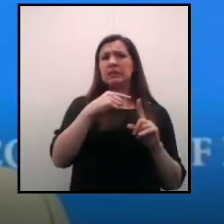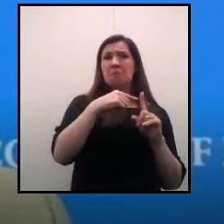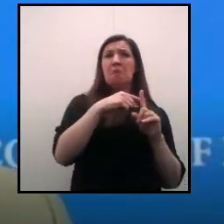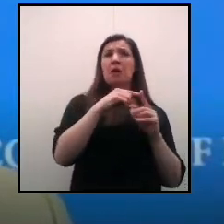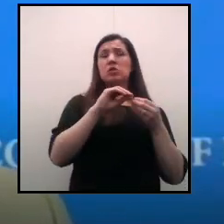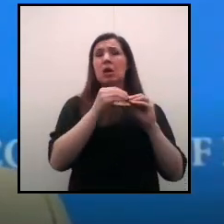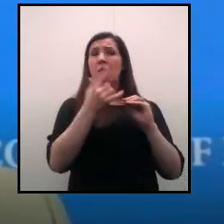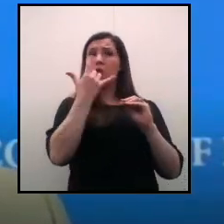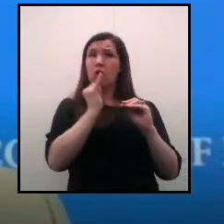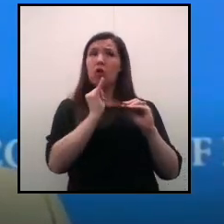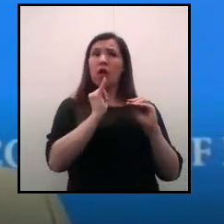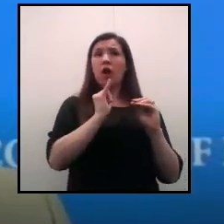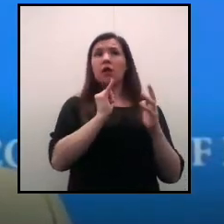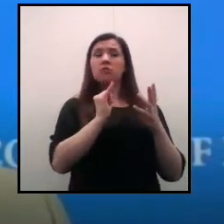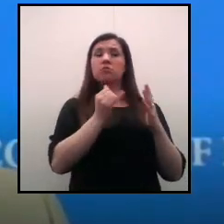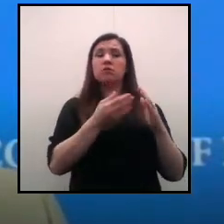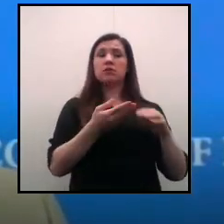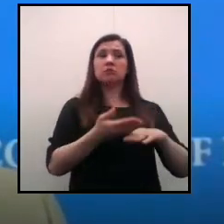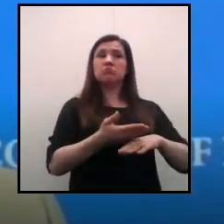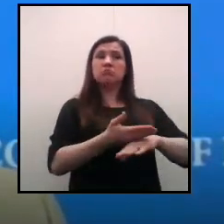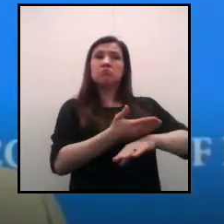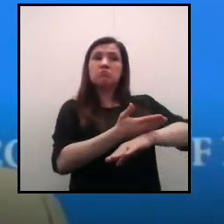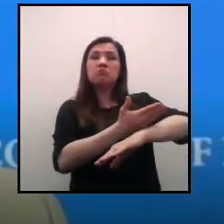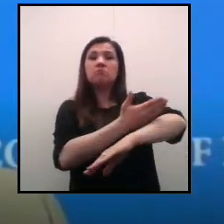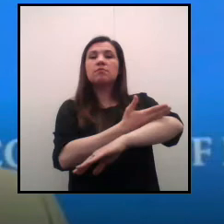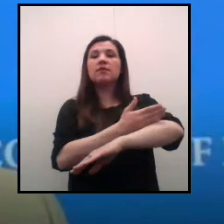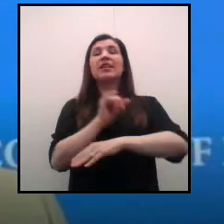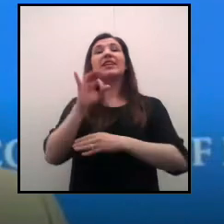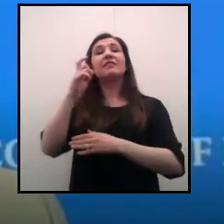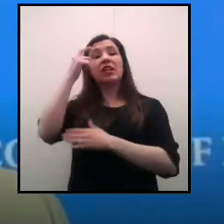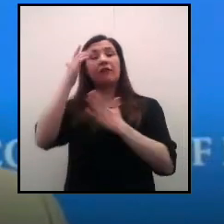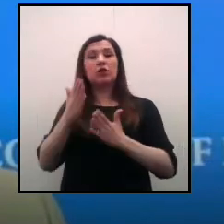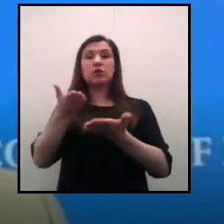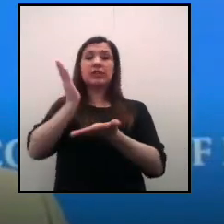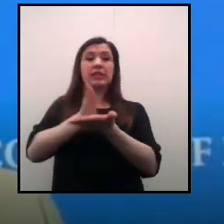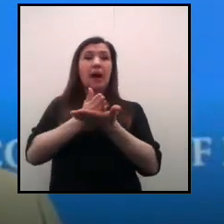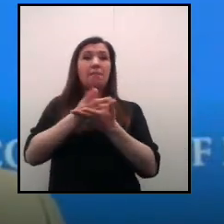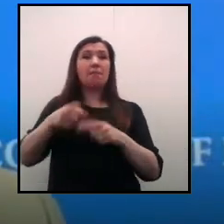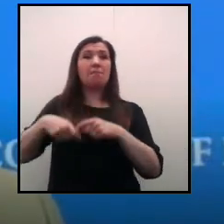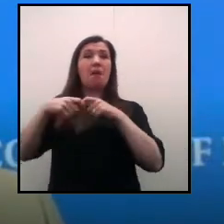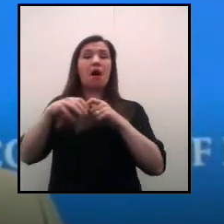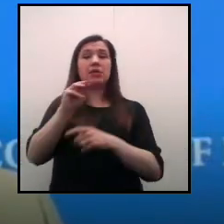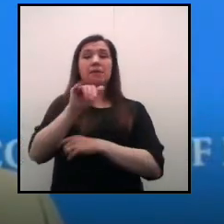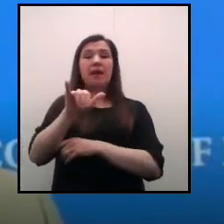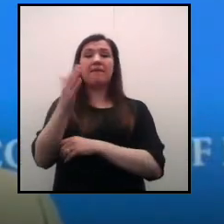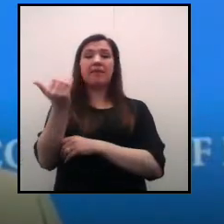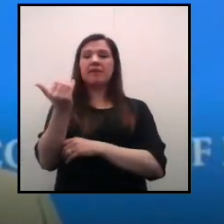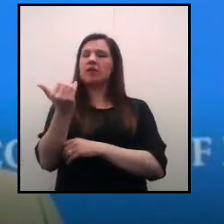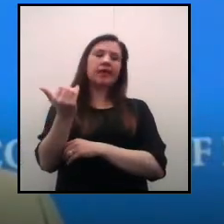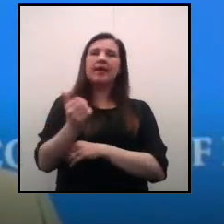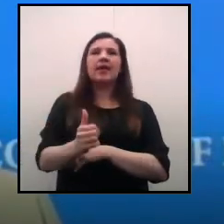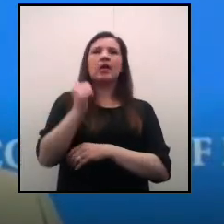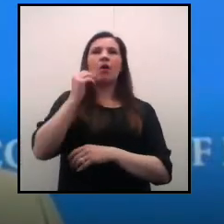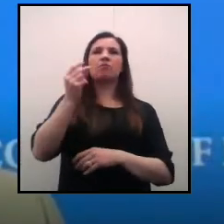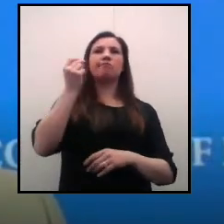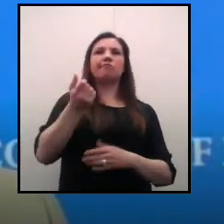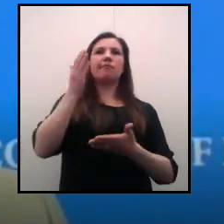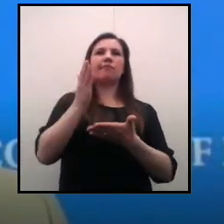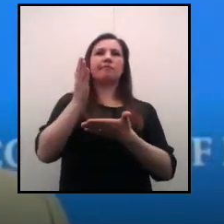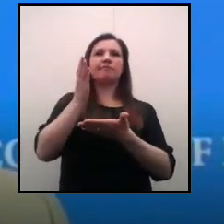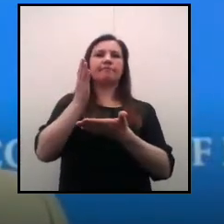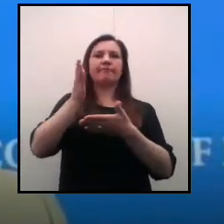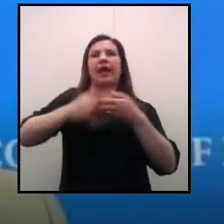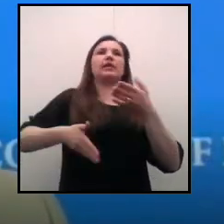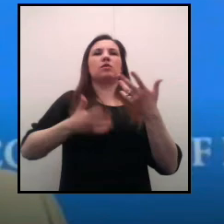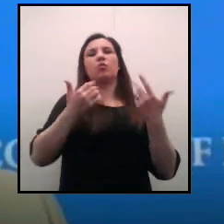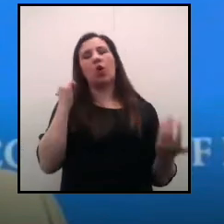numbers. If the Governor ended the pause on May 15th, I do not believe he will end it in just one fell swoop. I